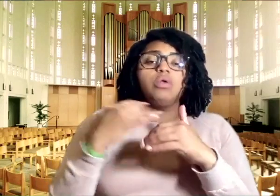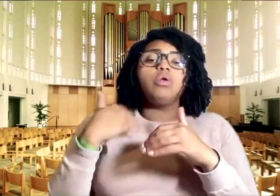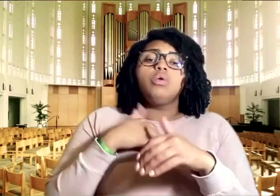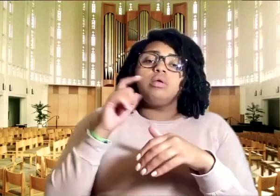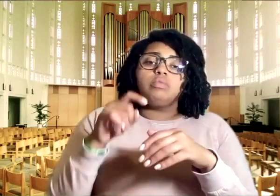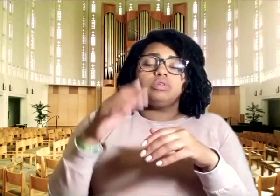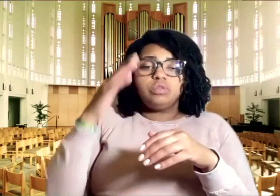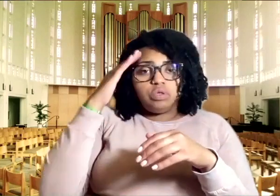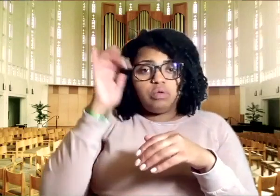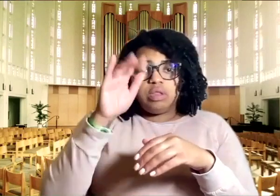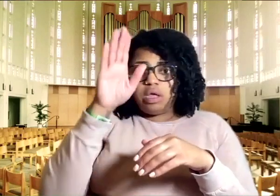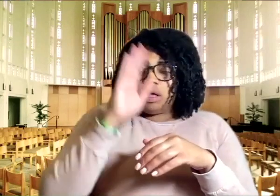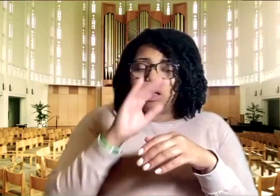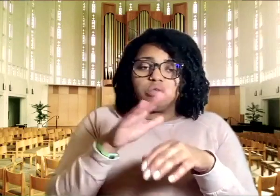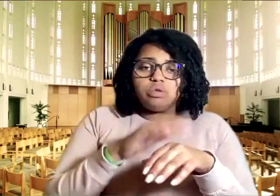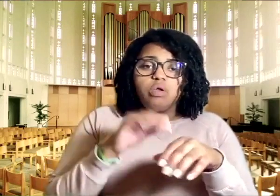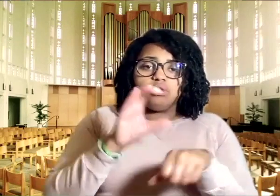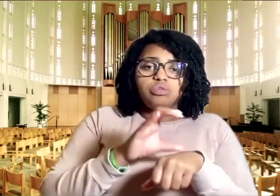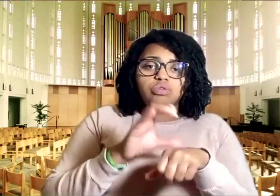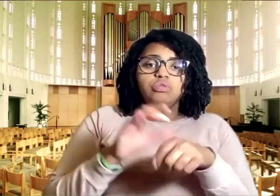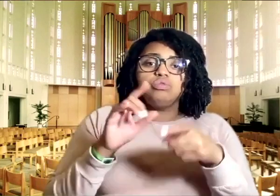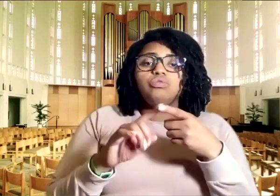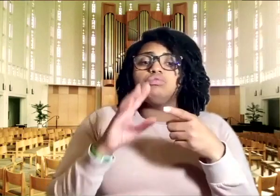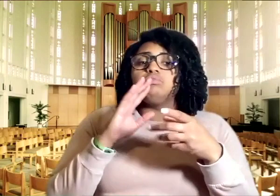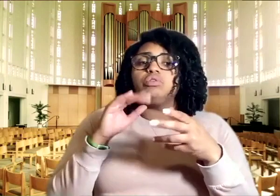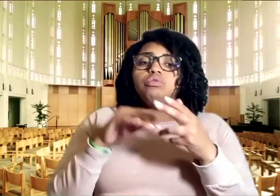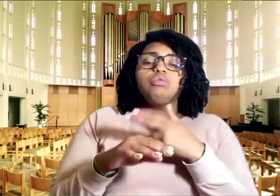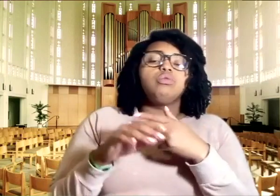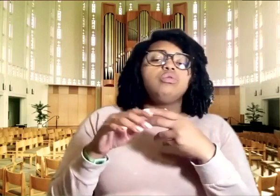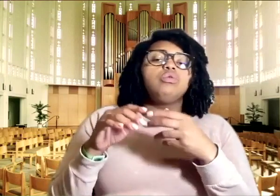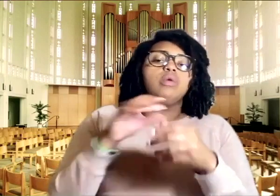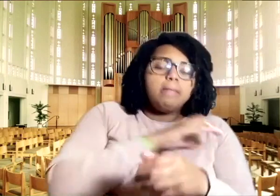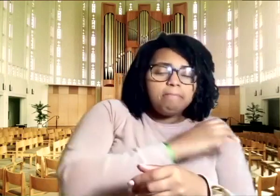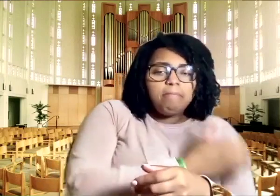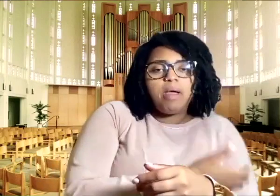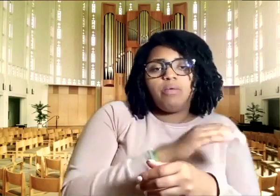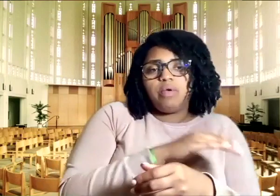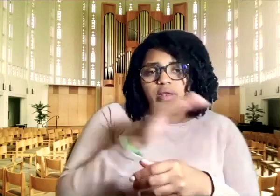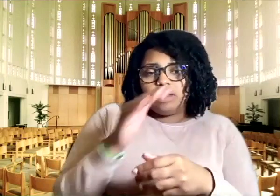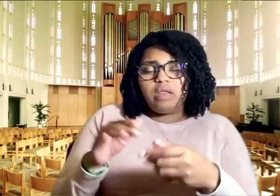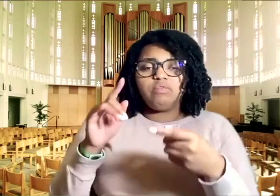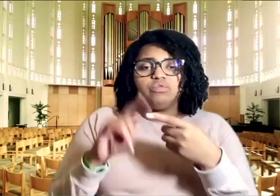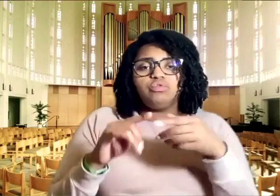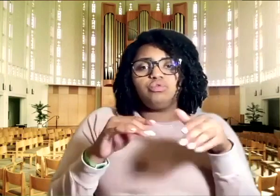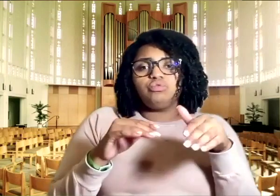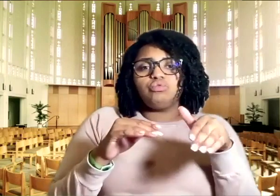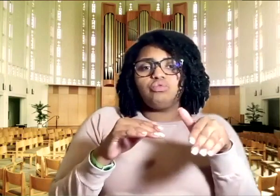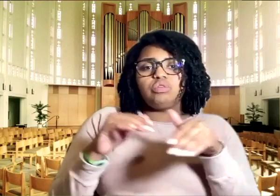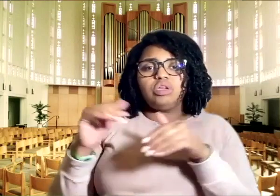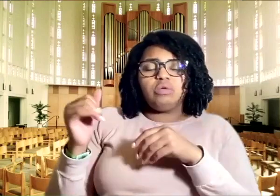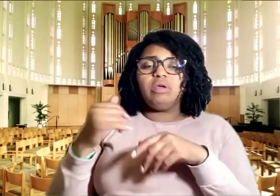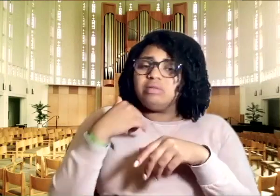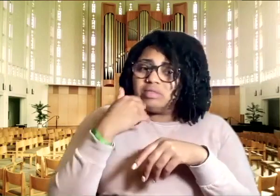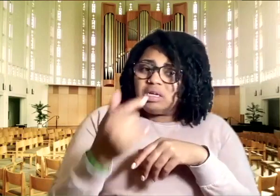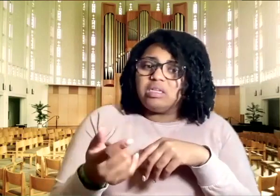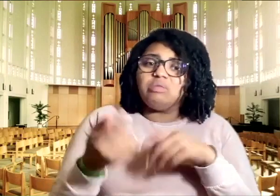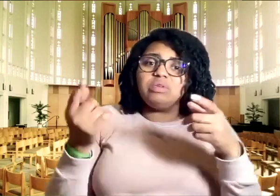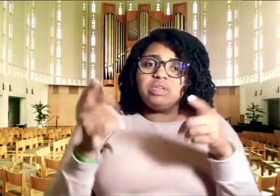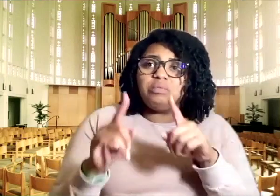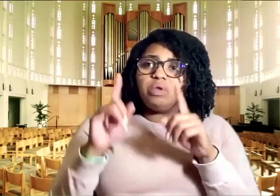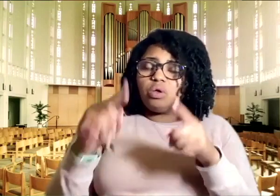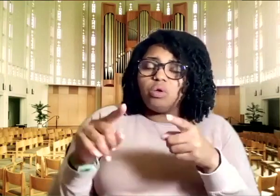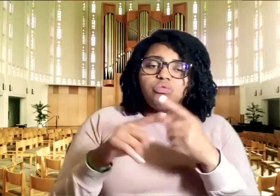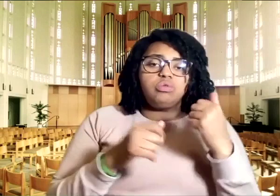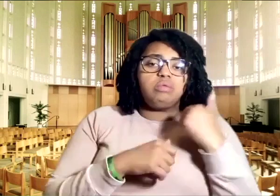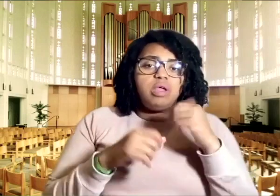is calling the church to speak truth to power, to never shy away from telling the truth, to go to the mayor's office and go